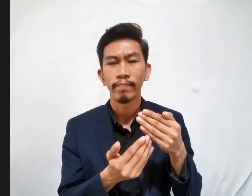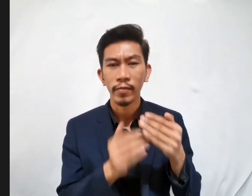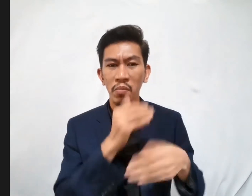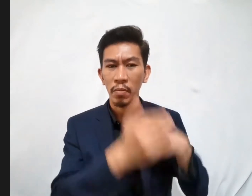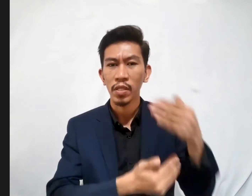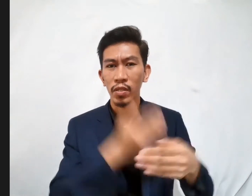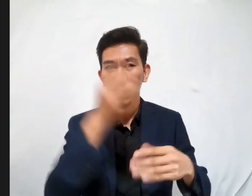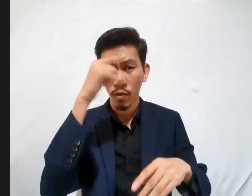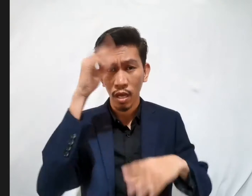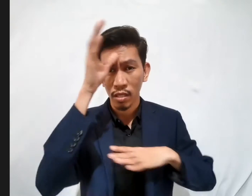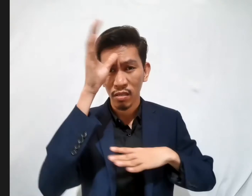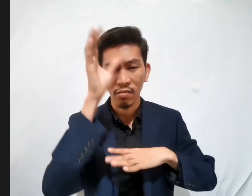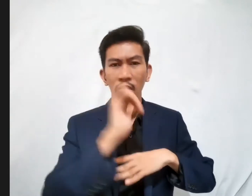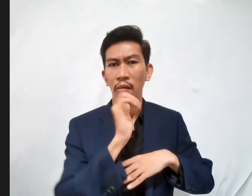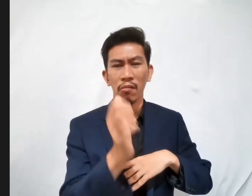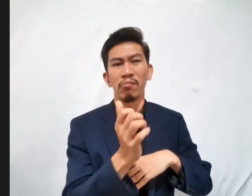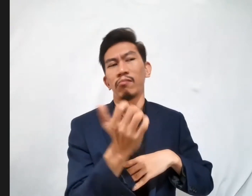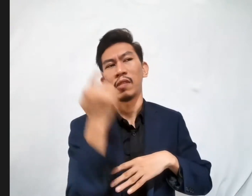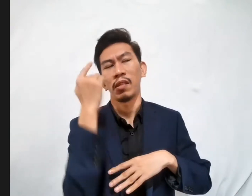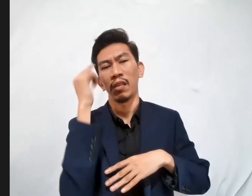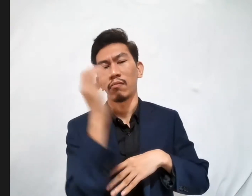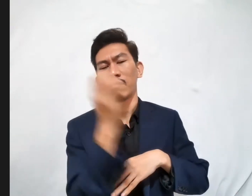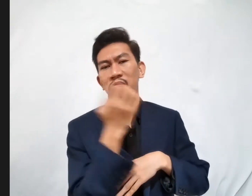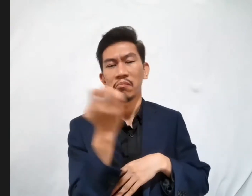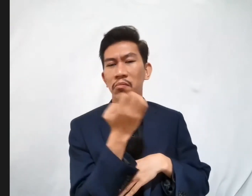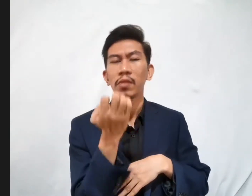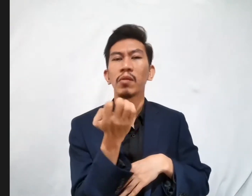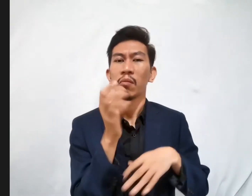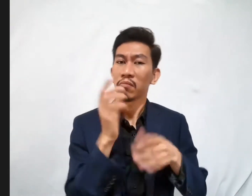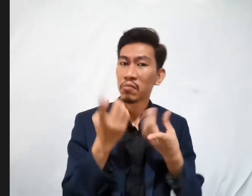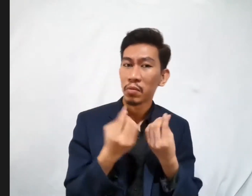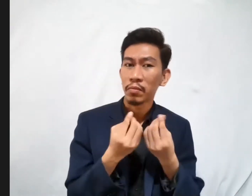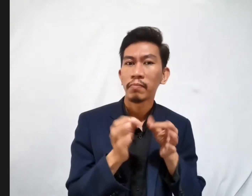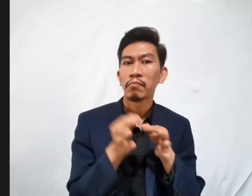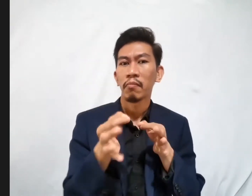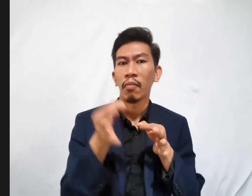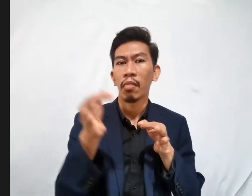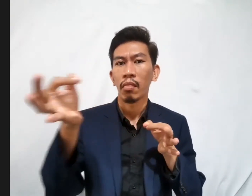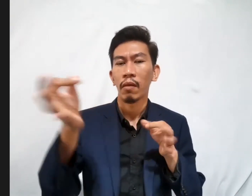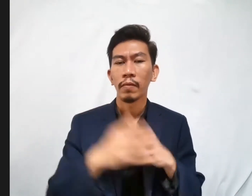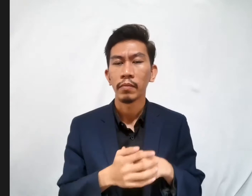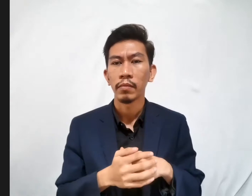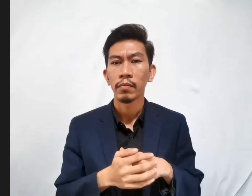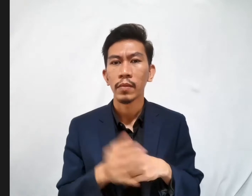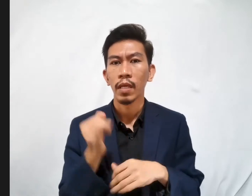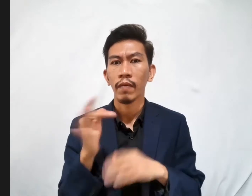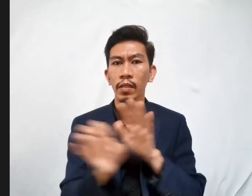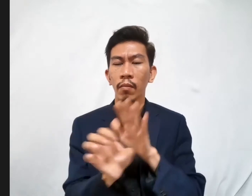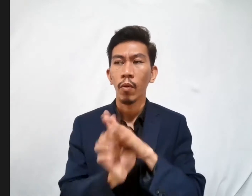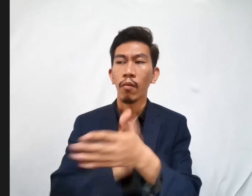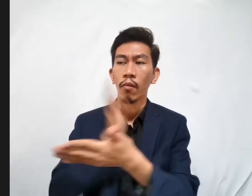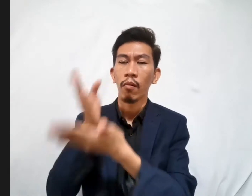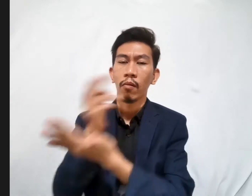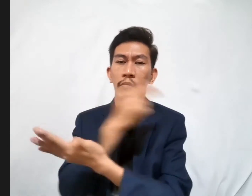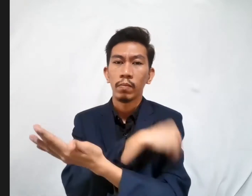emergency, and hence they are postponed. if you go to a certain hospital during the